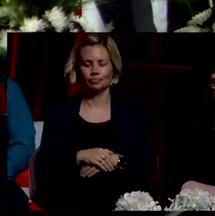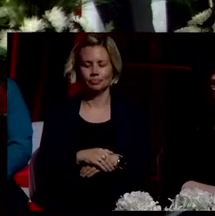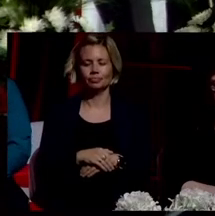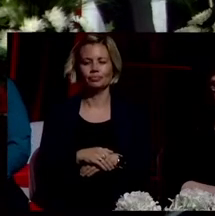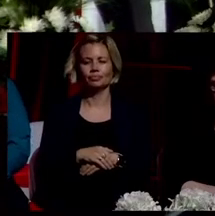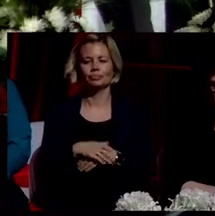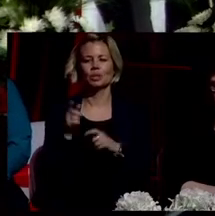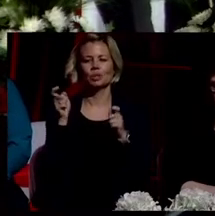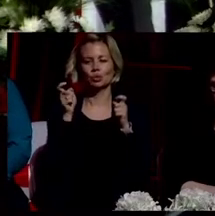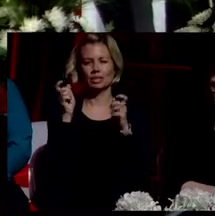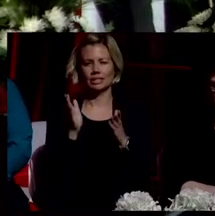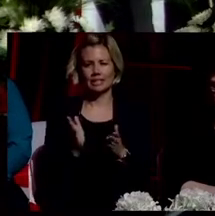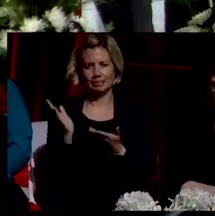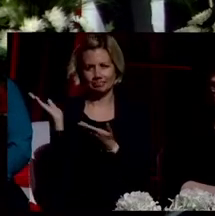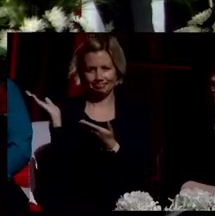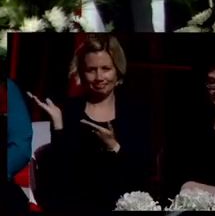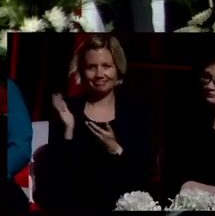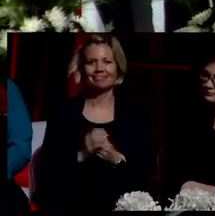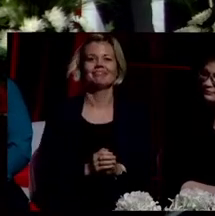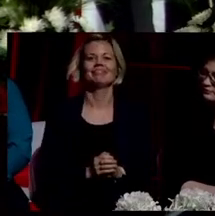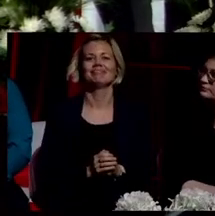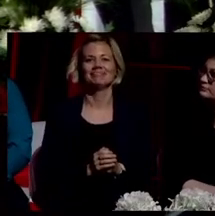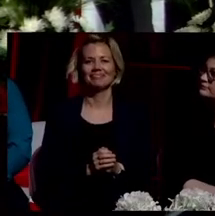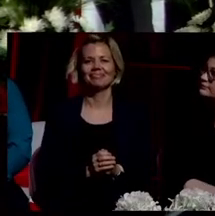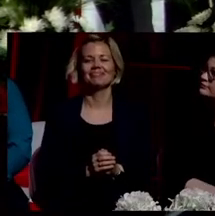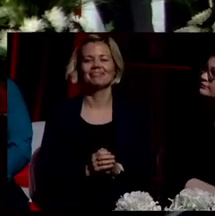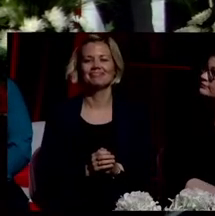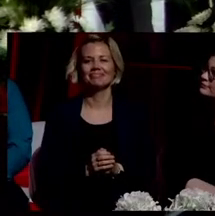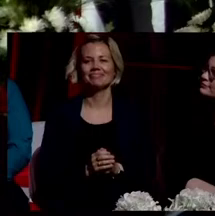Trustee Elizabeth Smith.